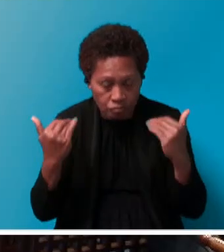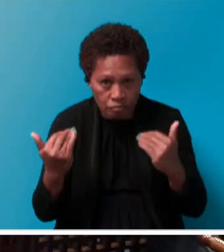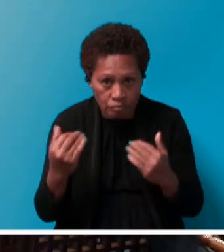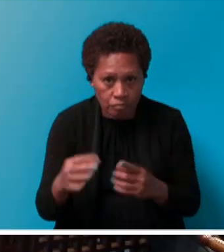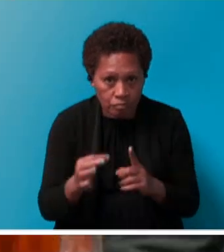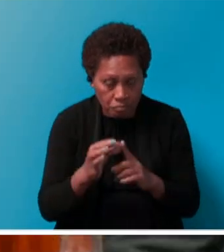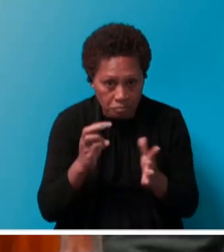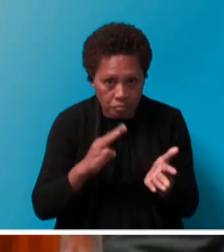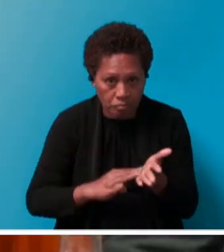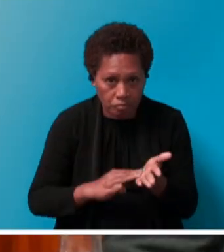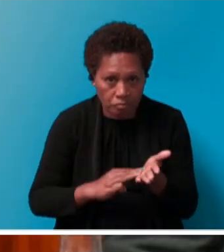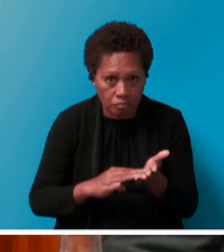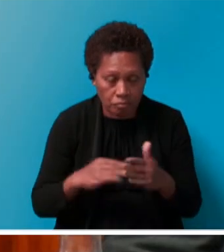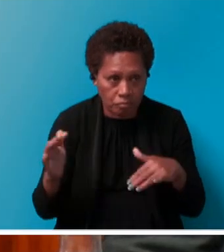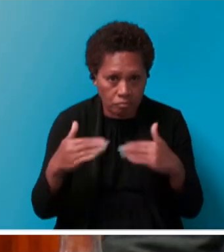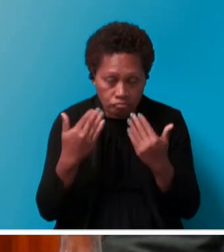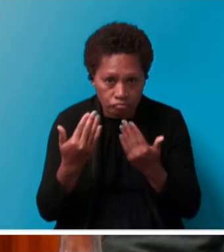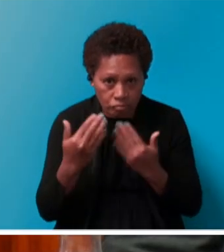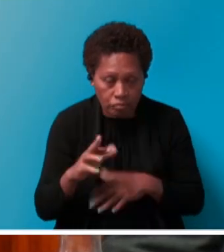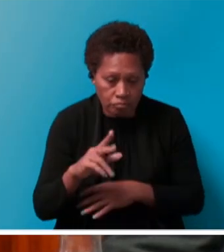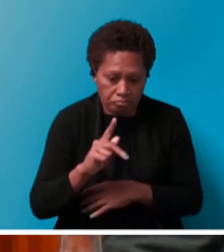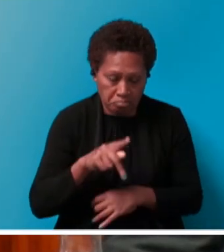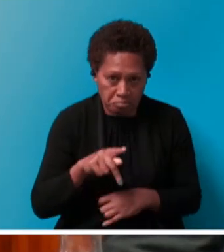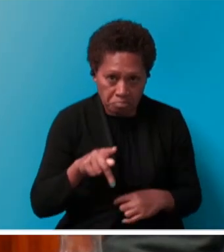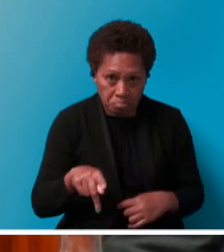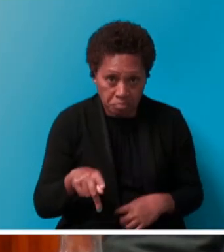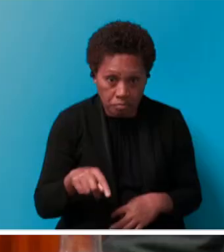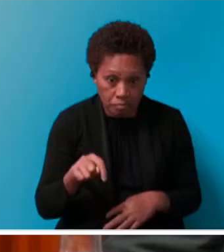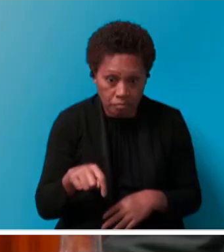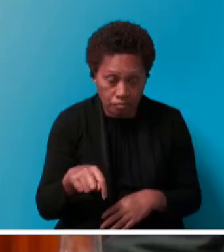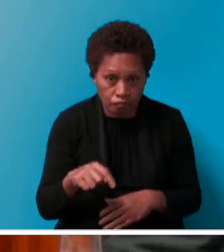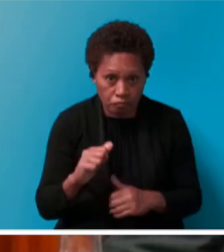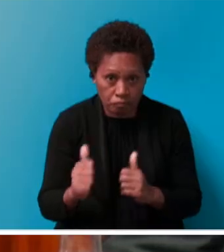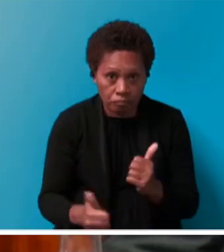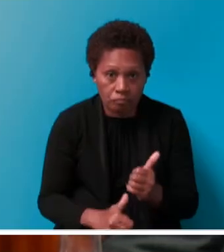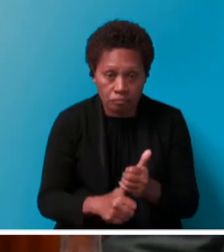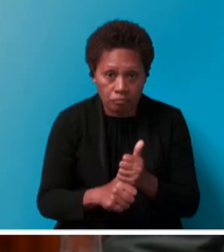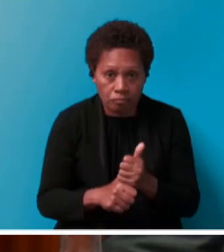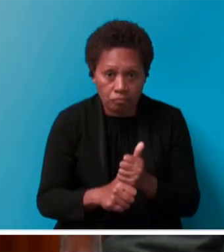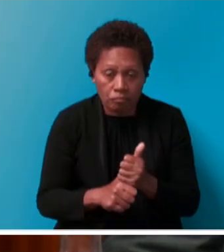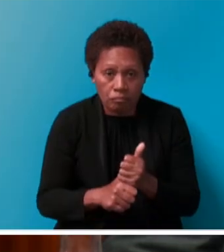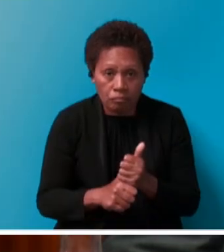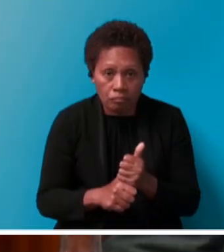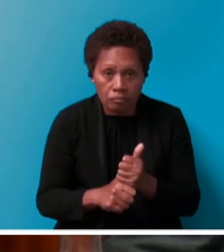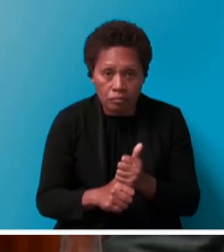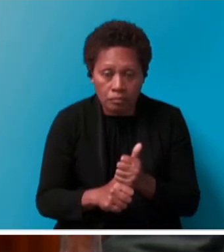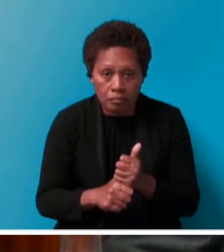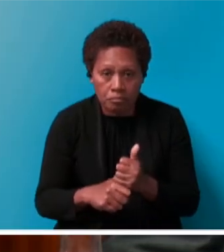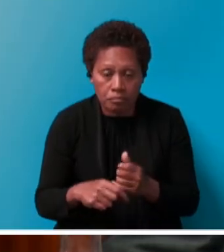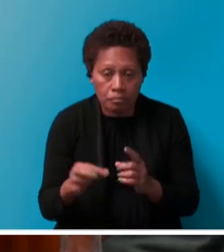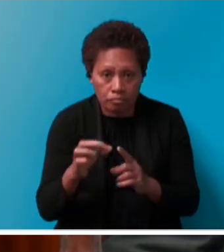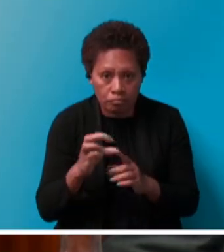Nabaliw na nomiti ko raw na matagnisingan ni Kua, Deputy Prime Ministers, This morning. fellow honorable members of this